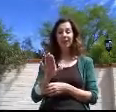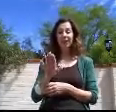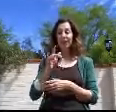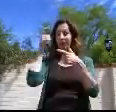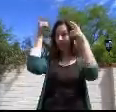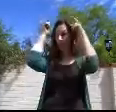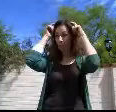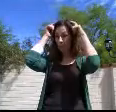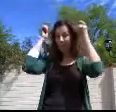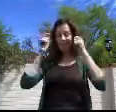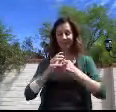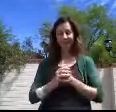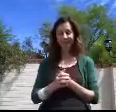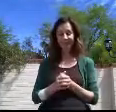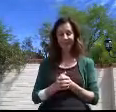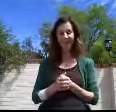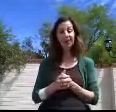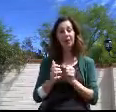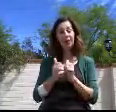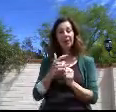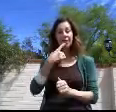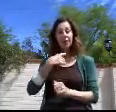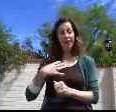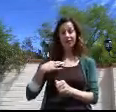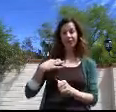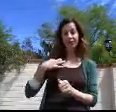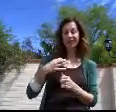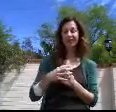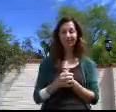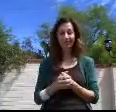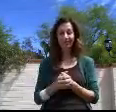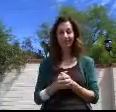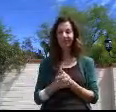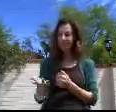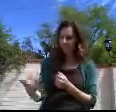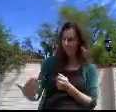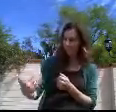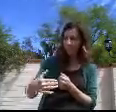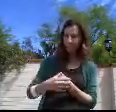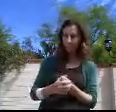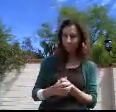and her sweatband. Okay, come on. With her red shirt.